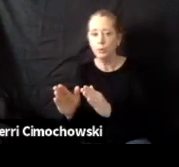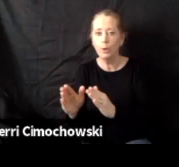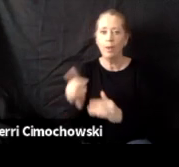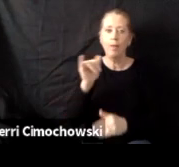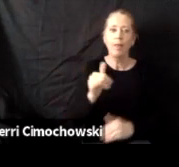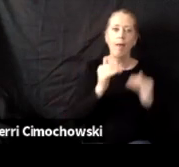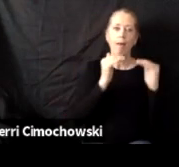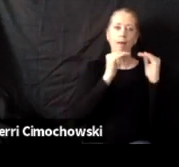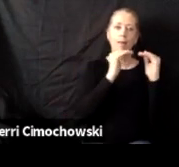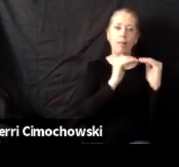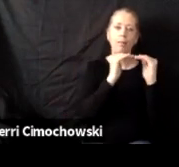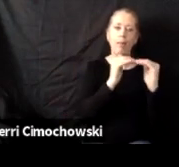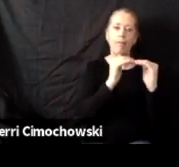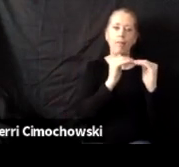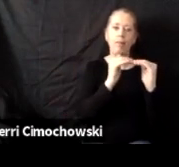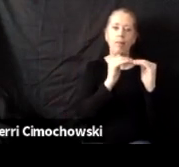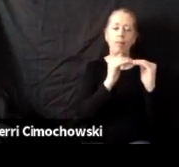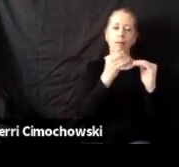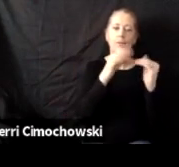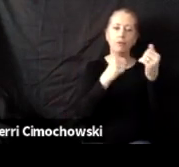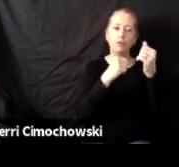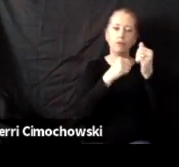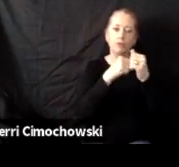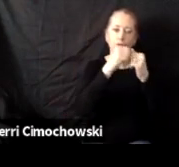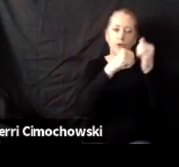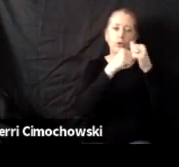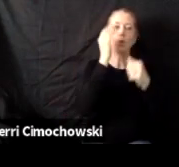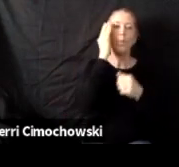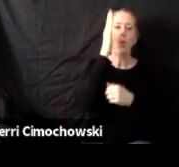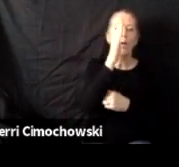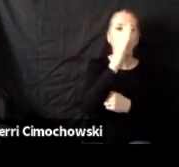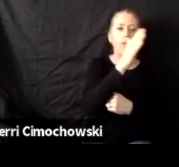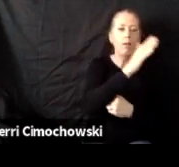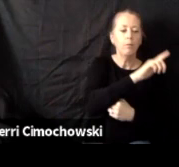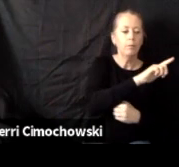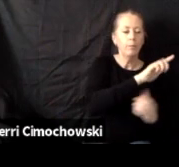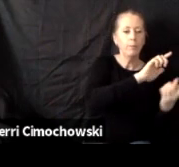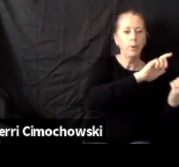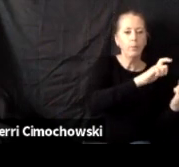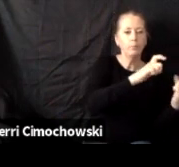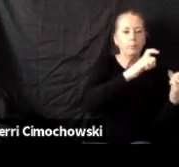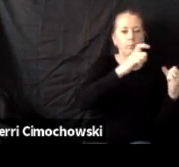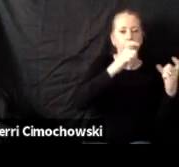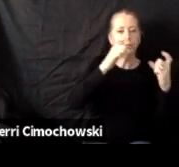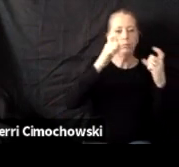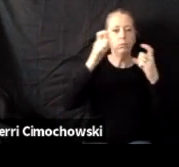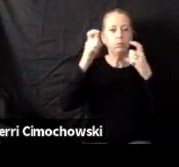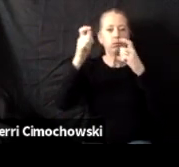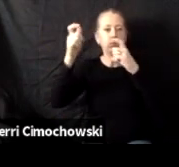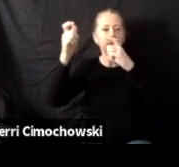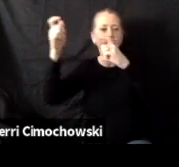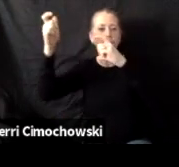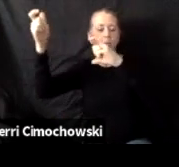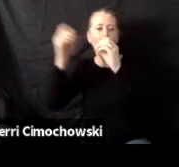live synchronous support is going to gradually progress across elementary, middle, and high. So what you're going to see is a more